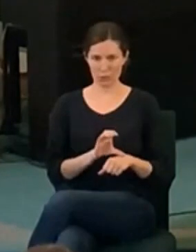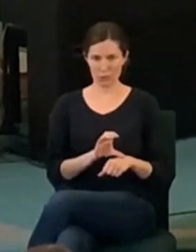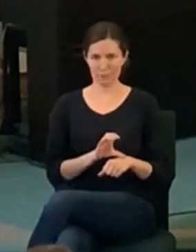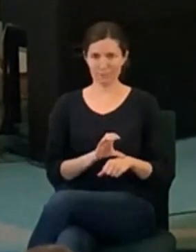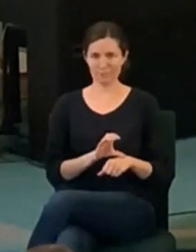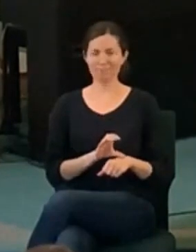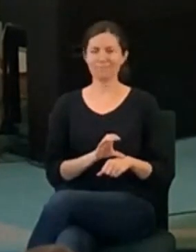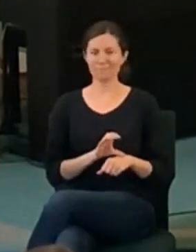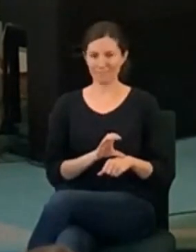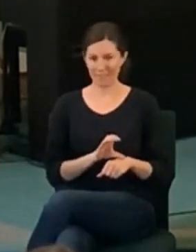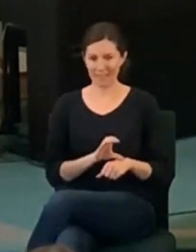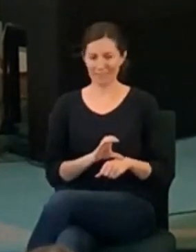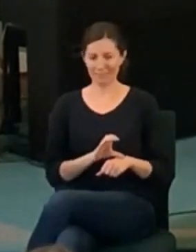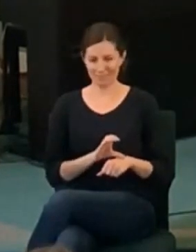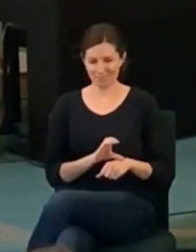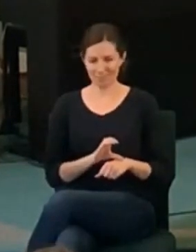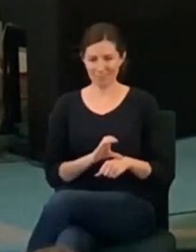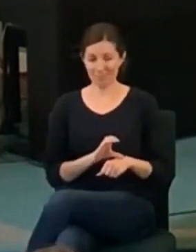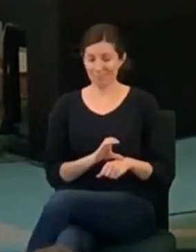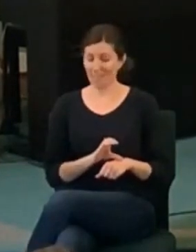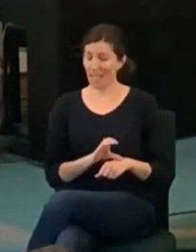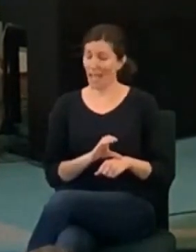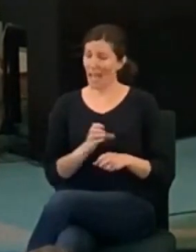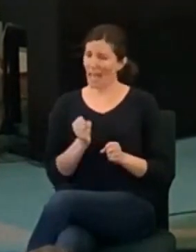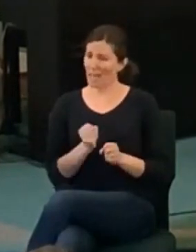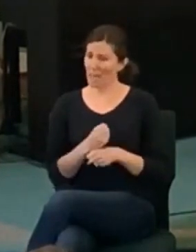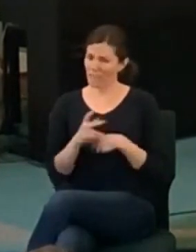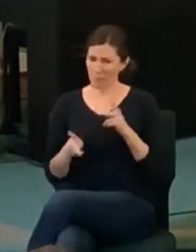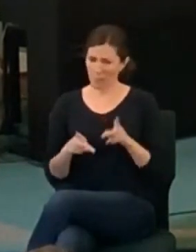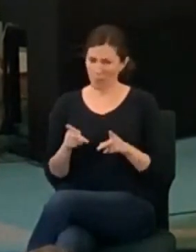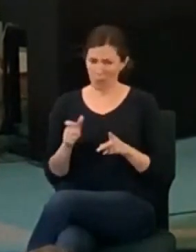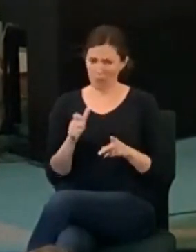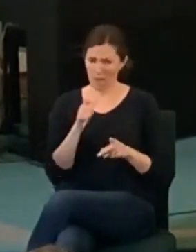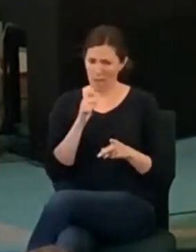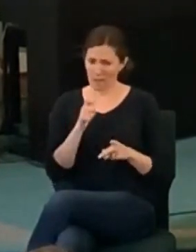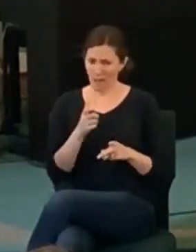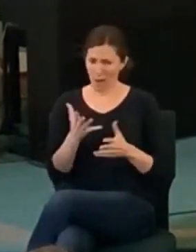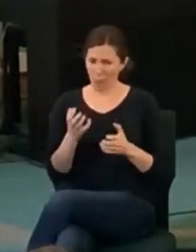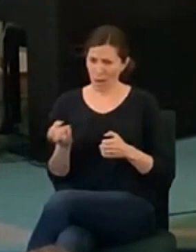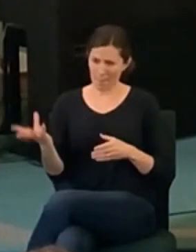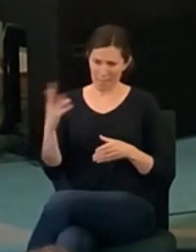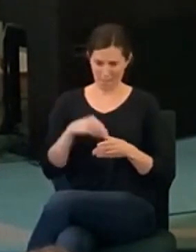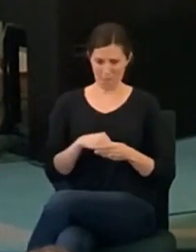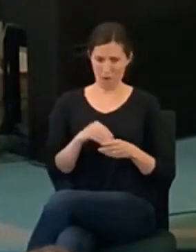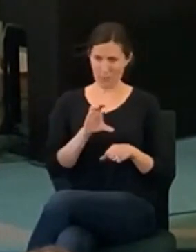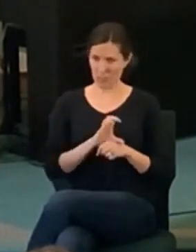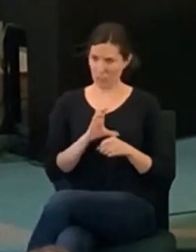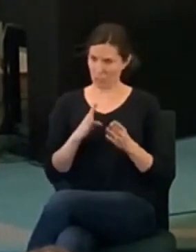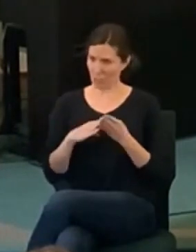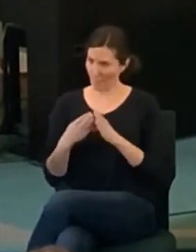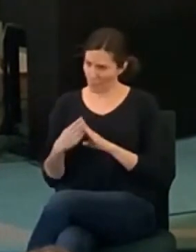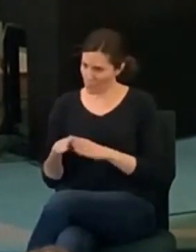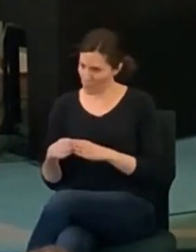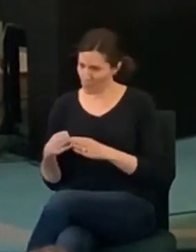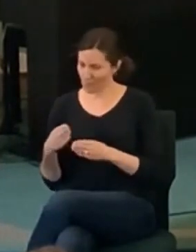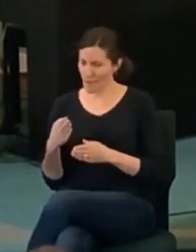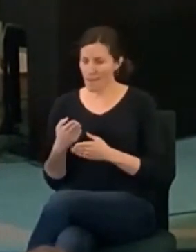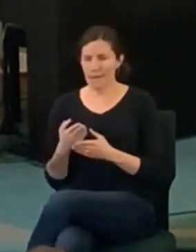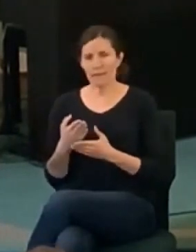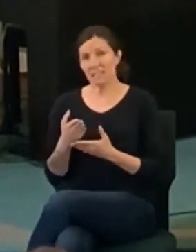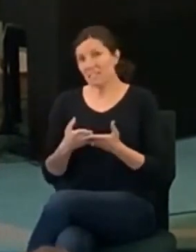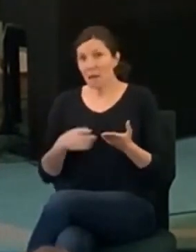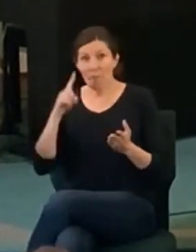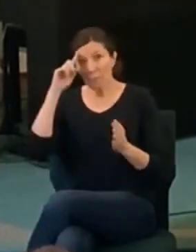grow a lot faster. It's kind of this misconception that they're trying to battle. And I share that with you because there are